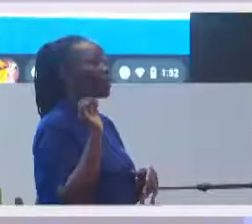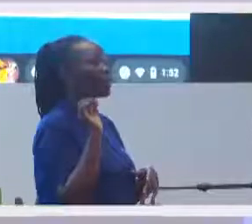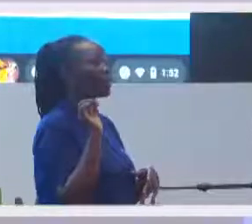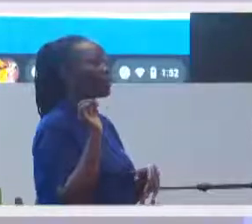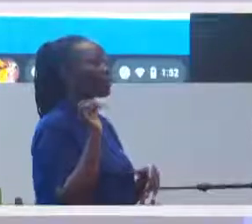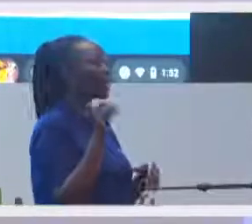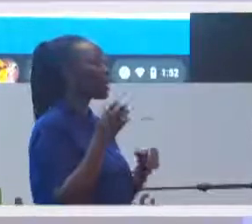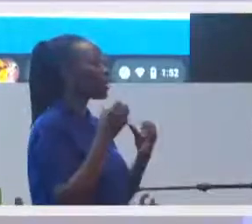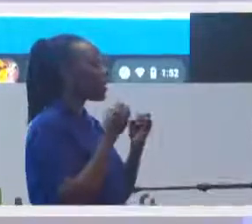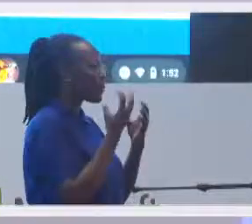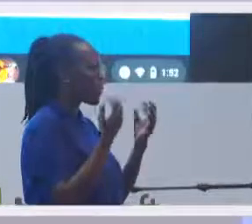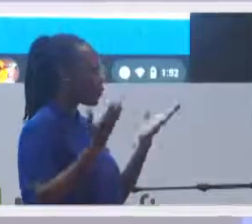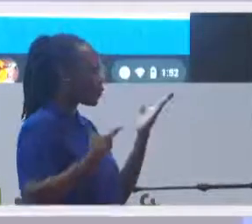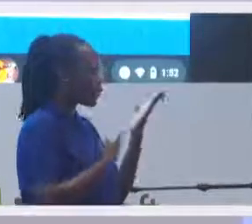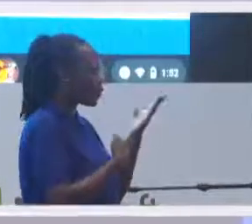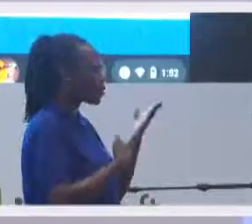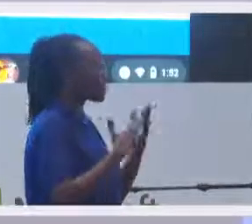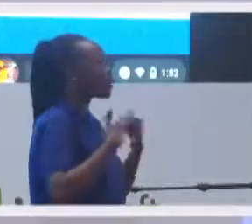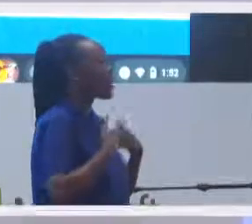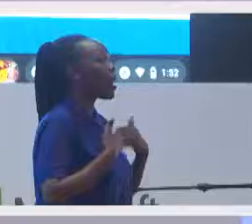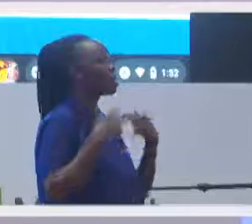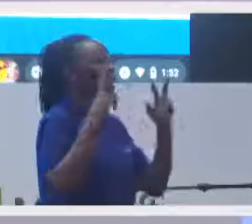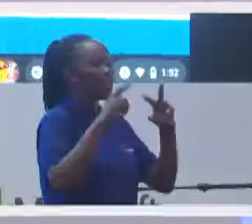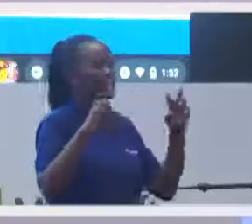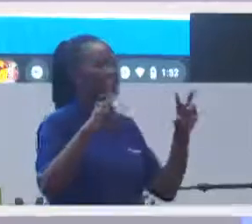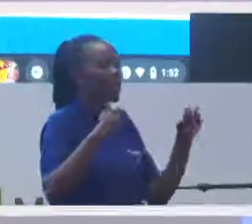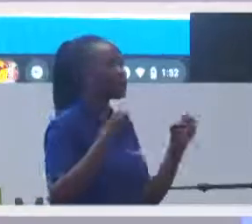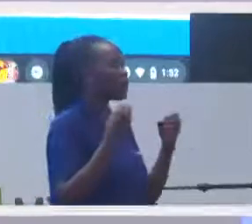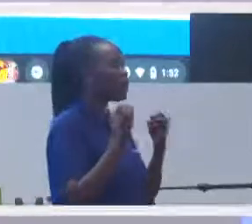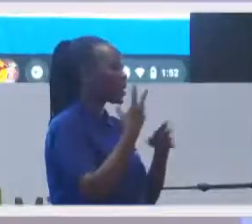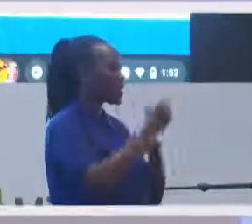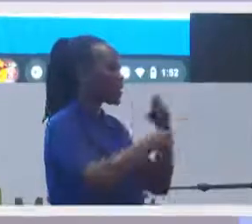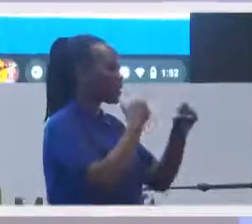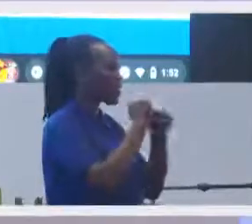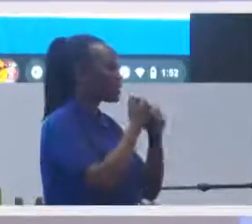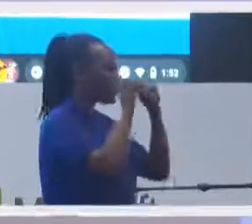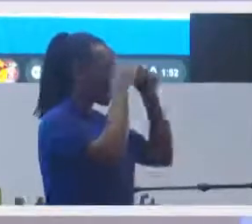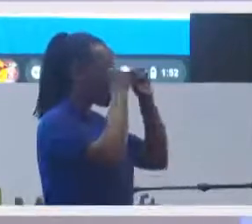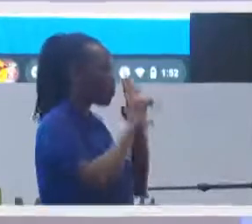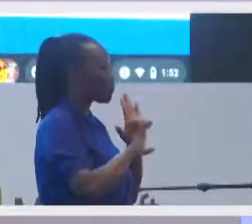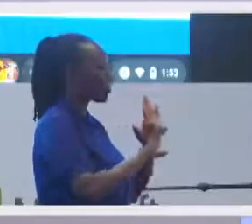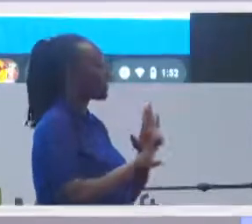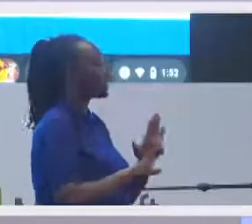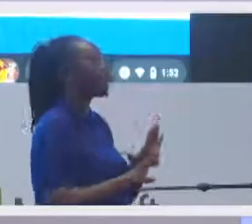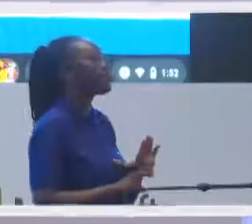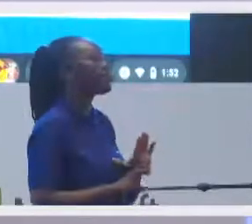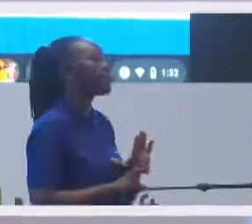leverages a number of technologies that we have researched for a number of years at Google. For instance,